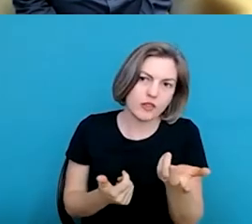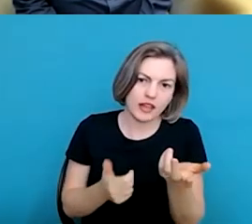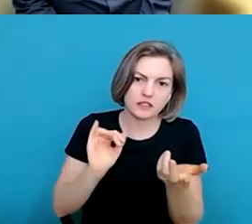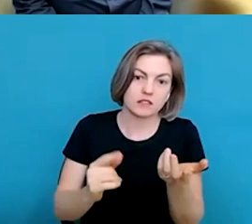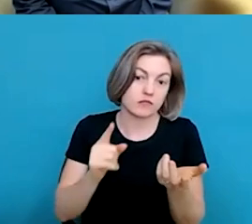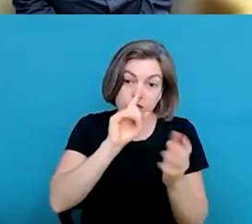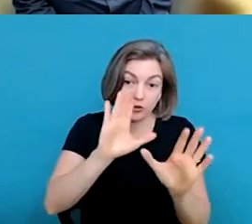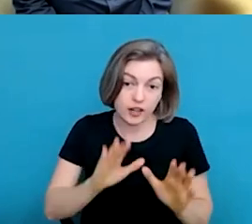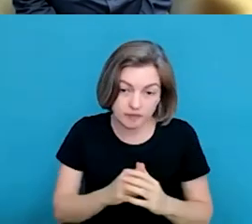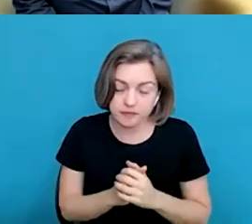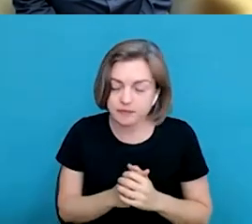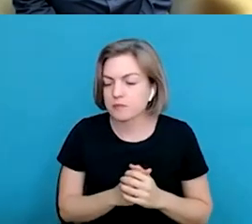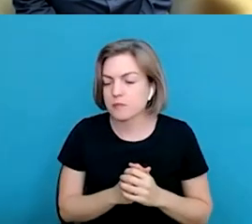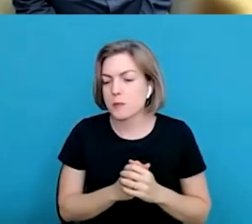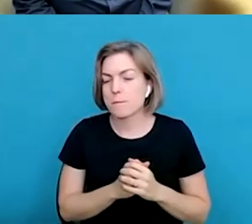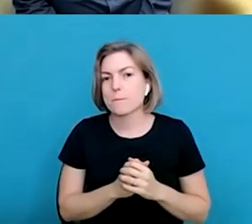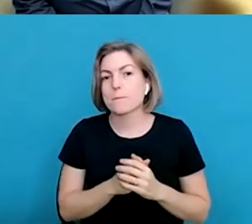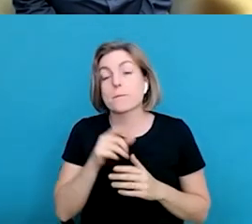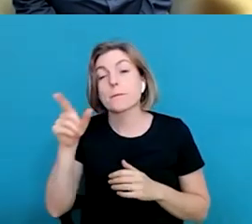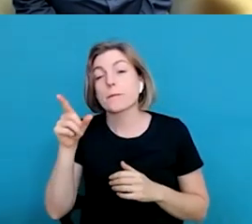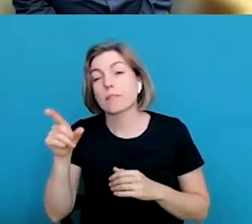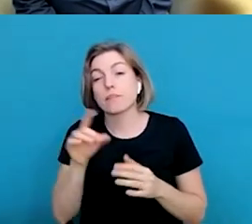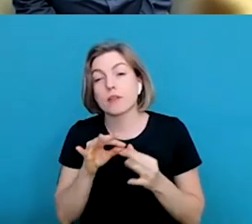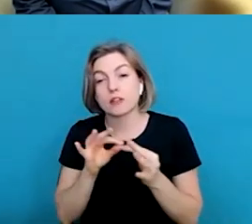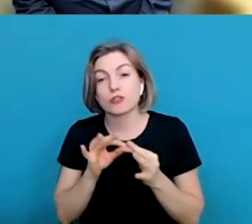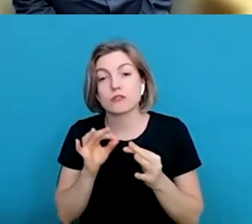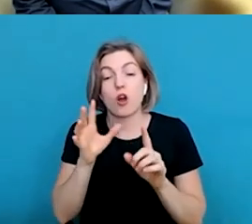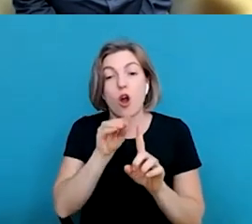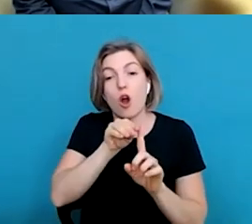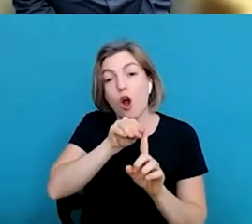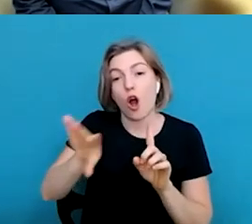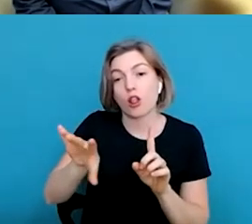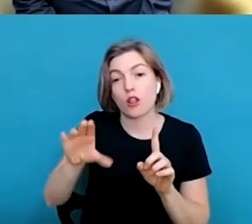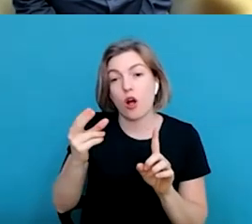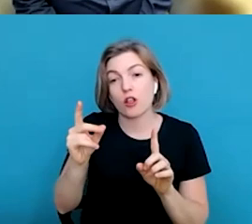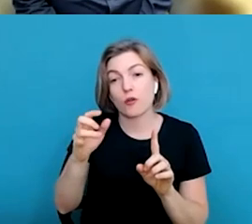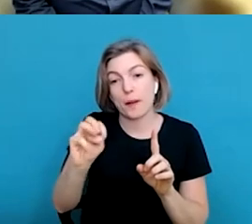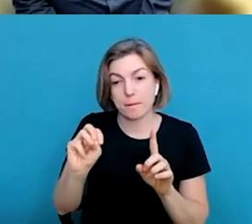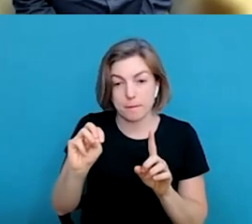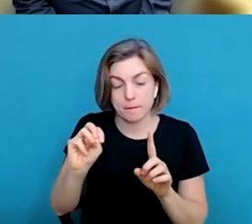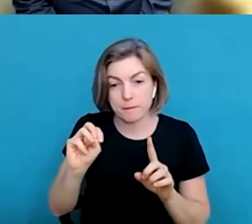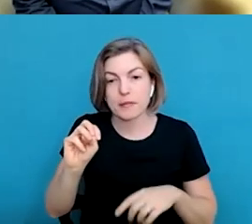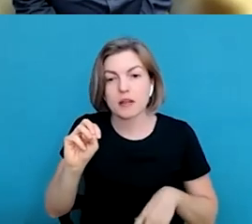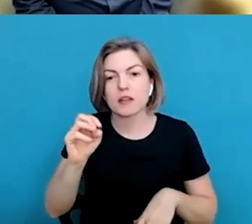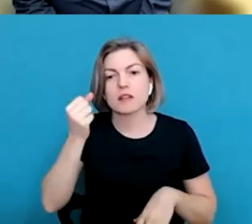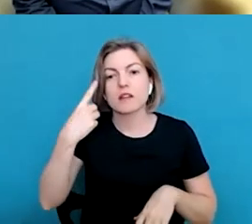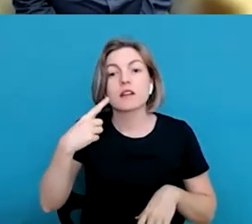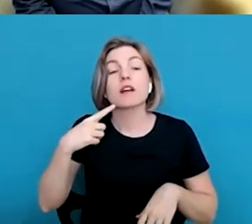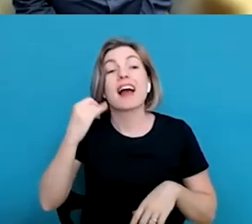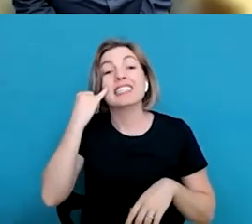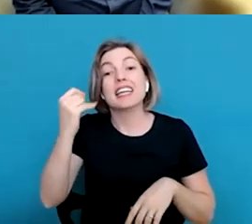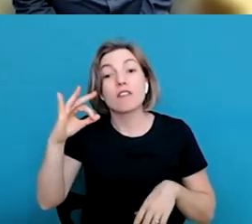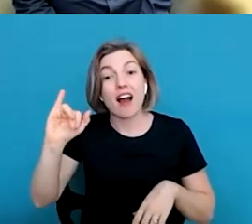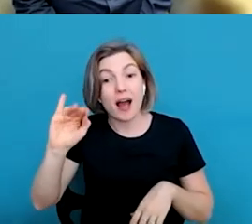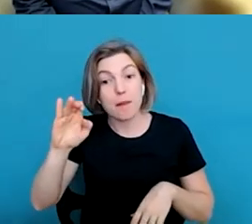great. You had mentioned, holograms, and the idea of the iBot is that it can